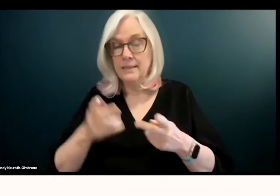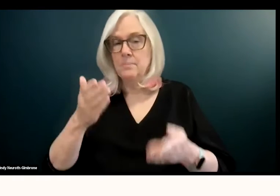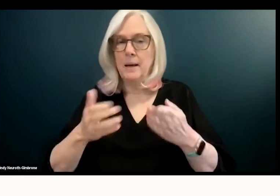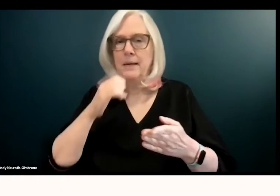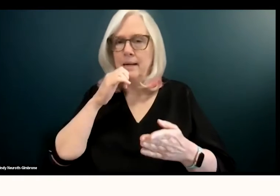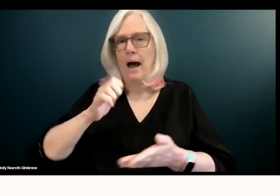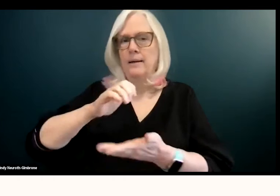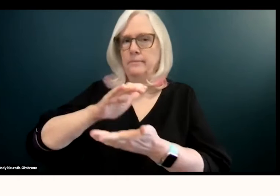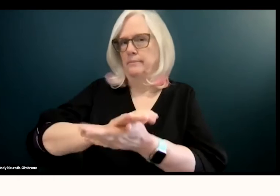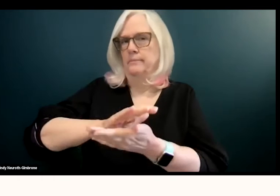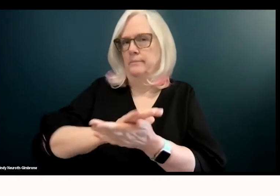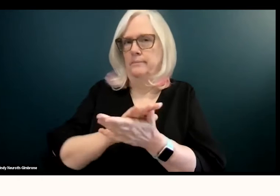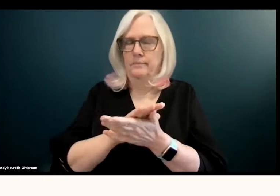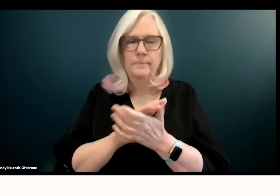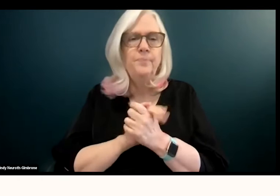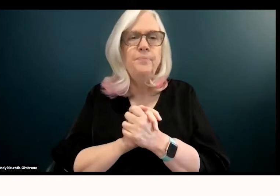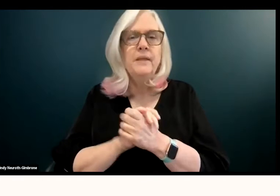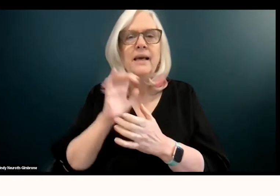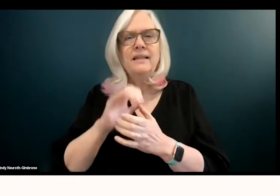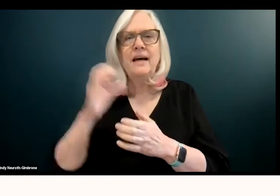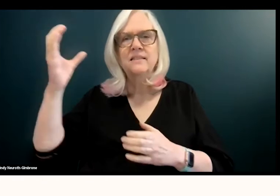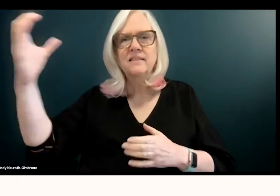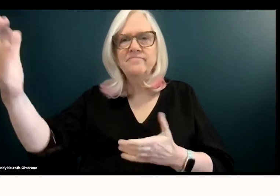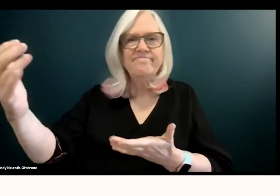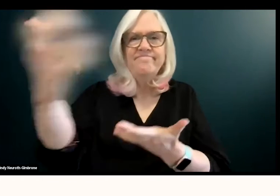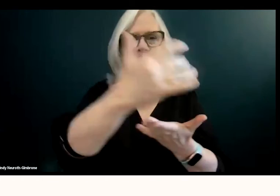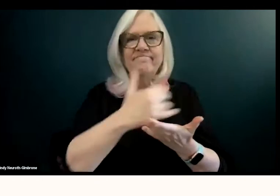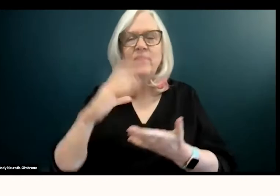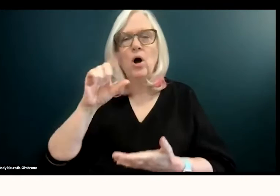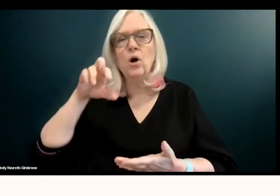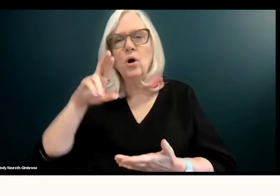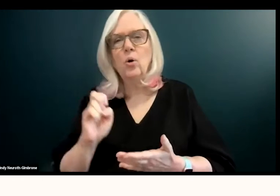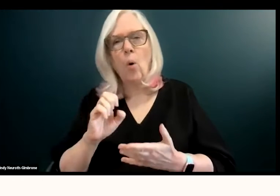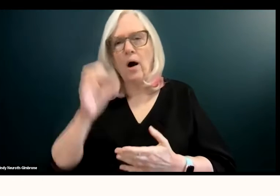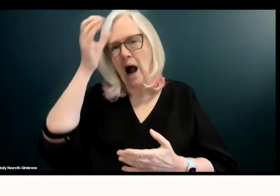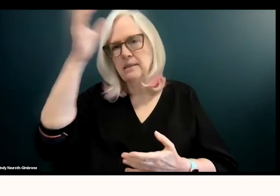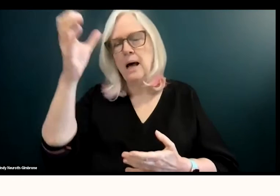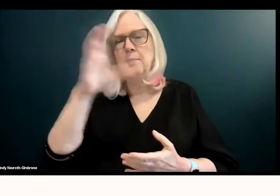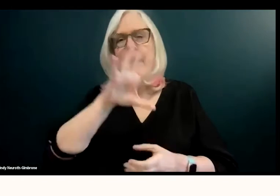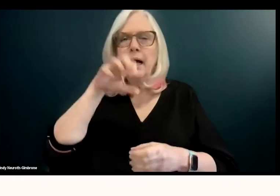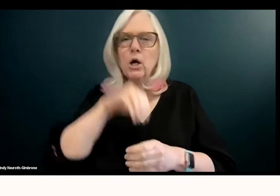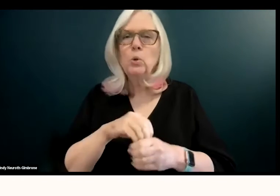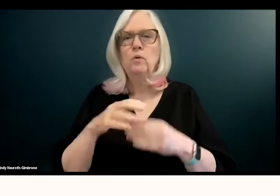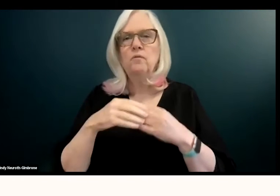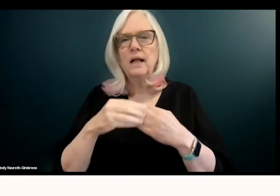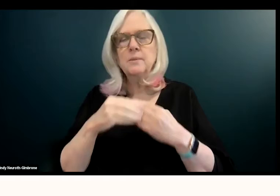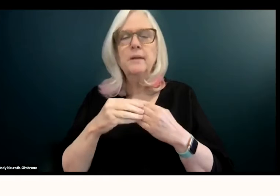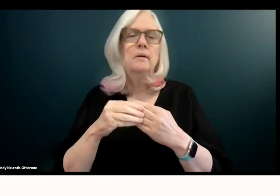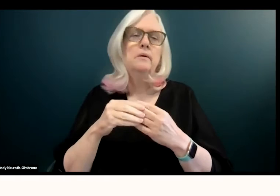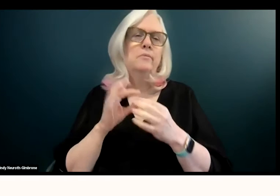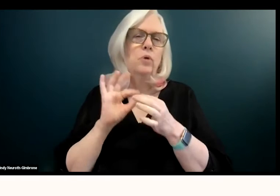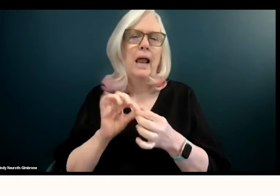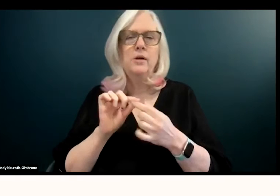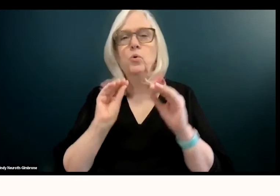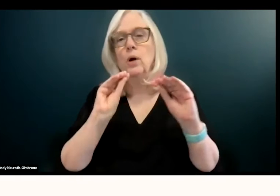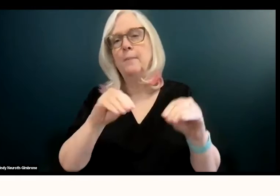is pretty much just an assembling of core concepts that incorporate flexibility in terms of implementation. So think of it